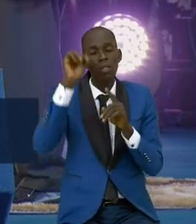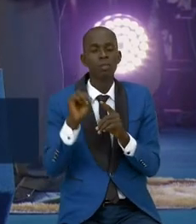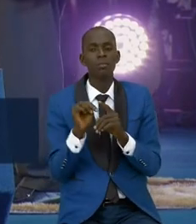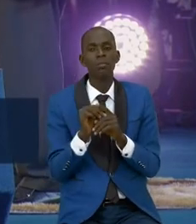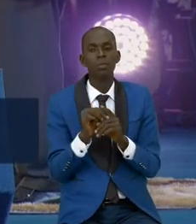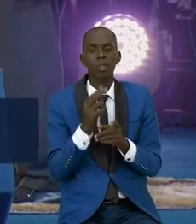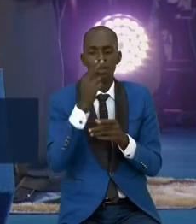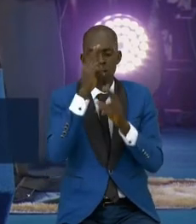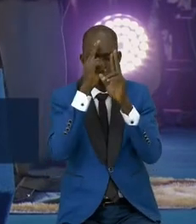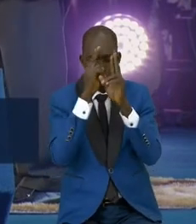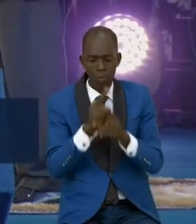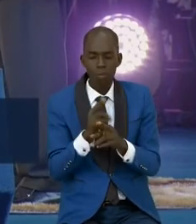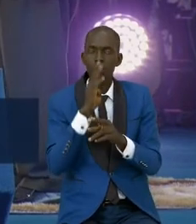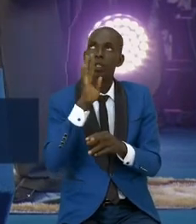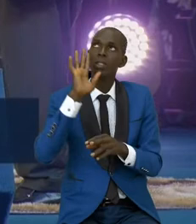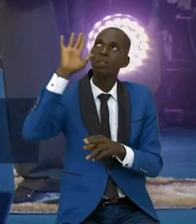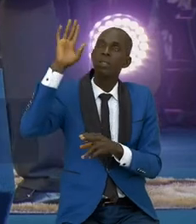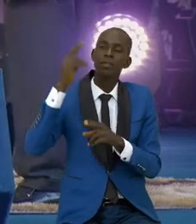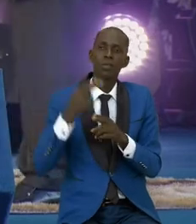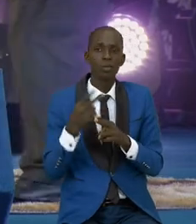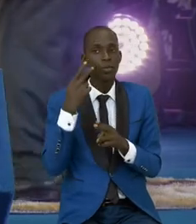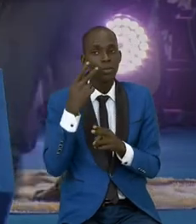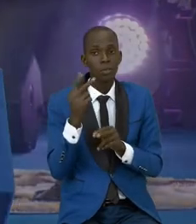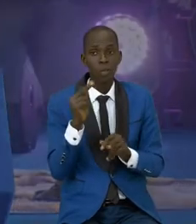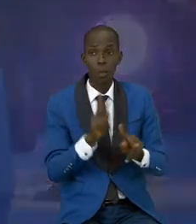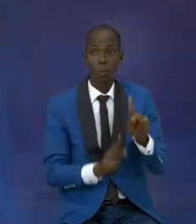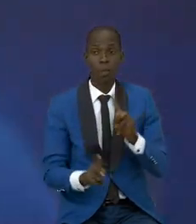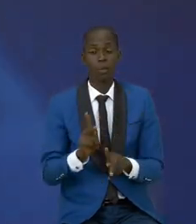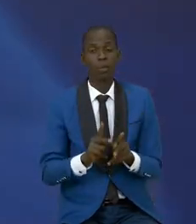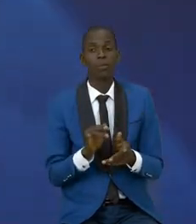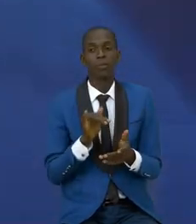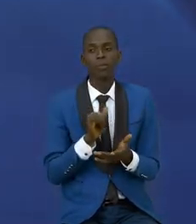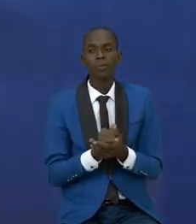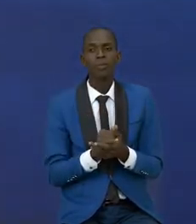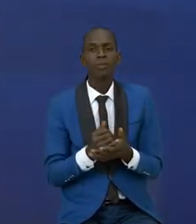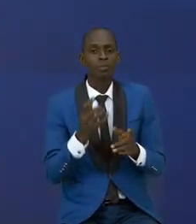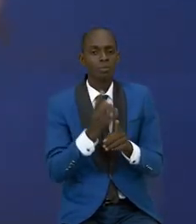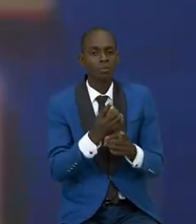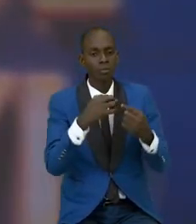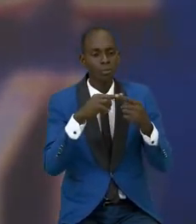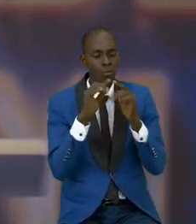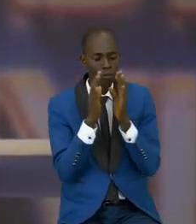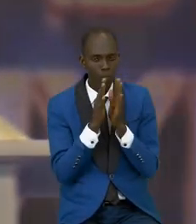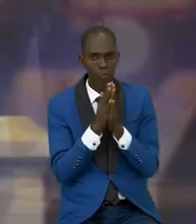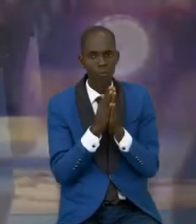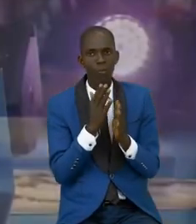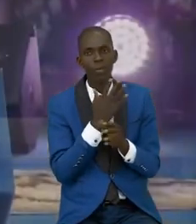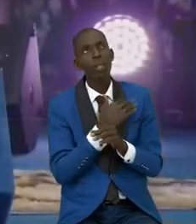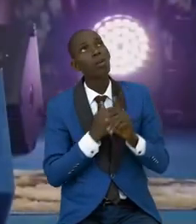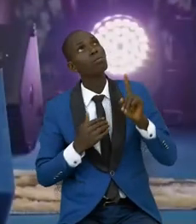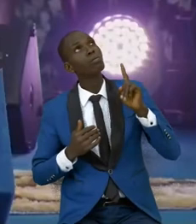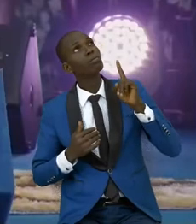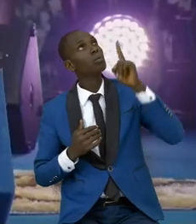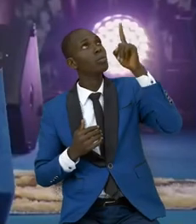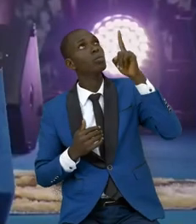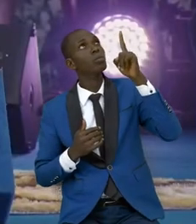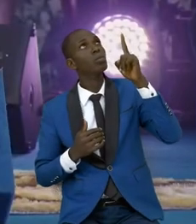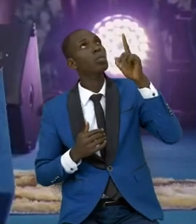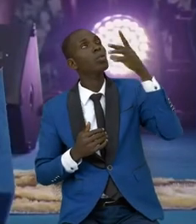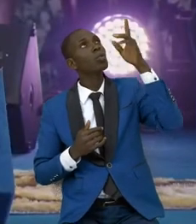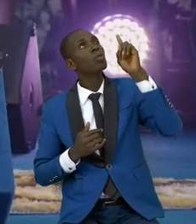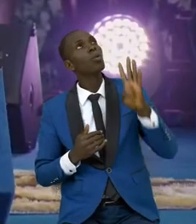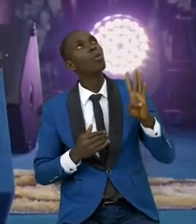be thy name. You see the people that, you know, they come to prayer, they point to heaven, they say, God, what are you